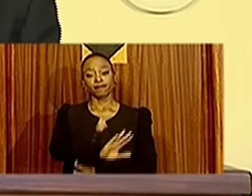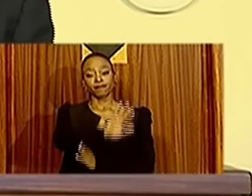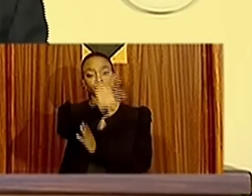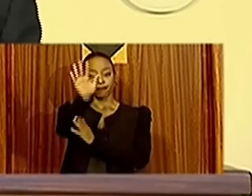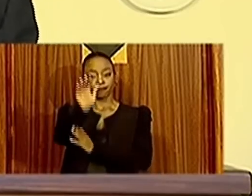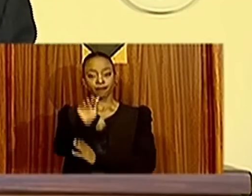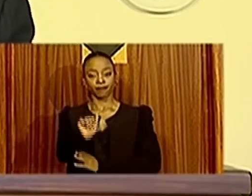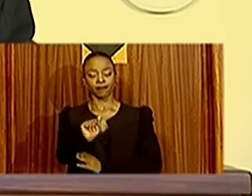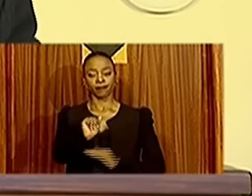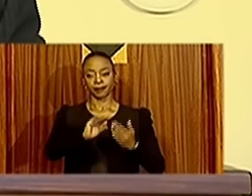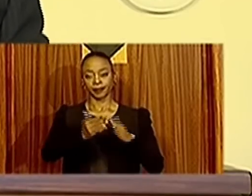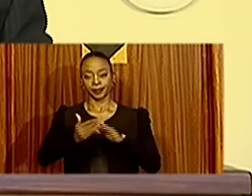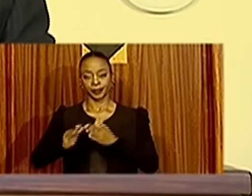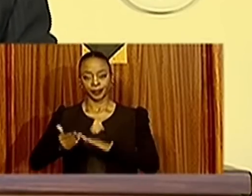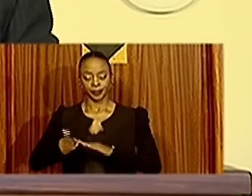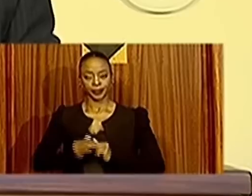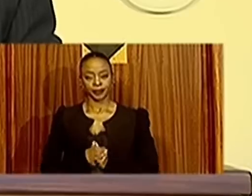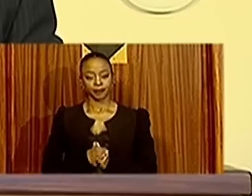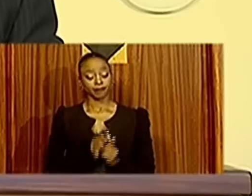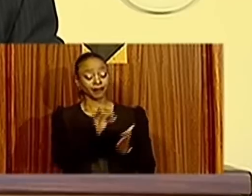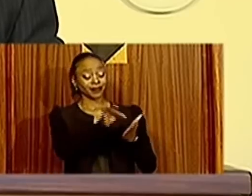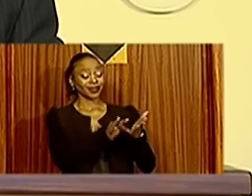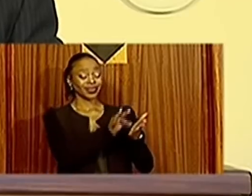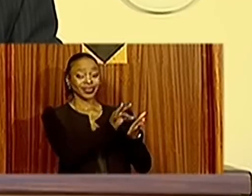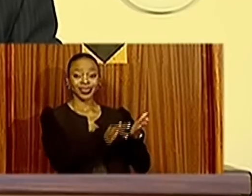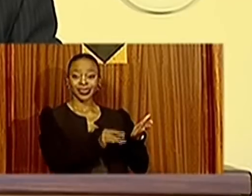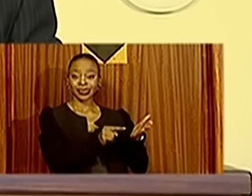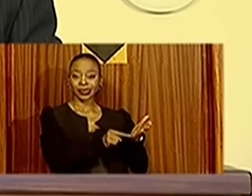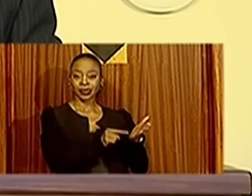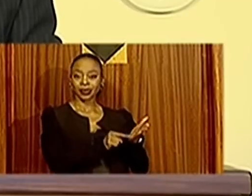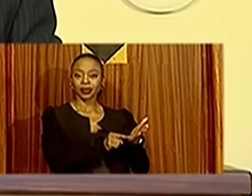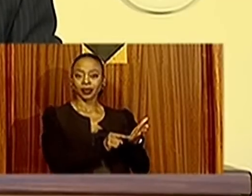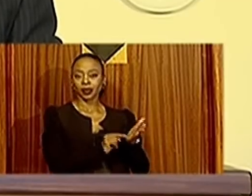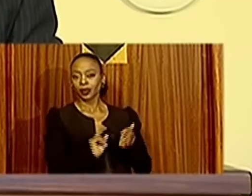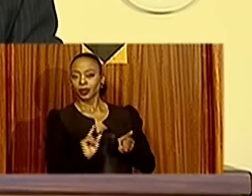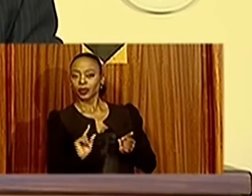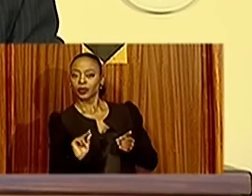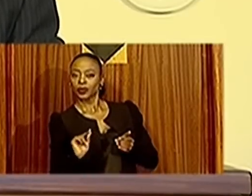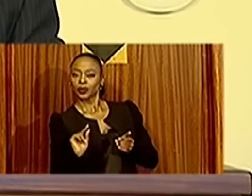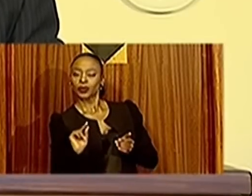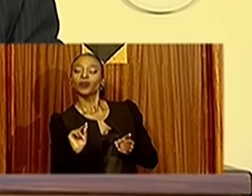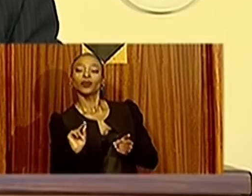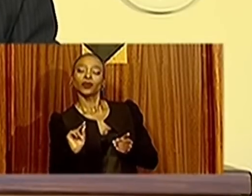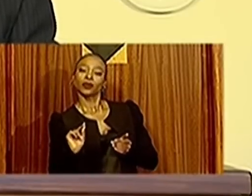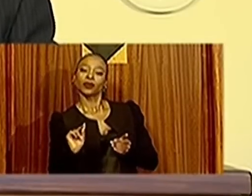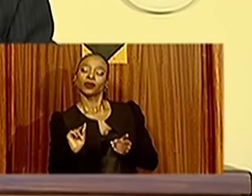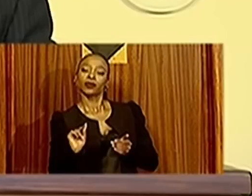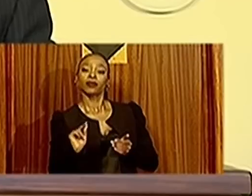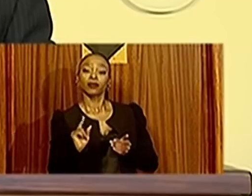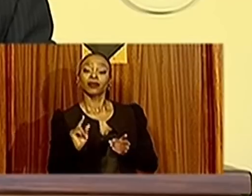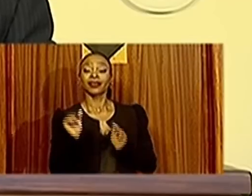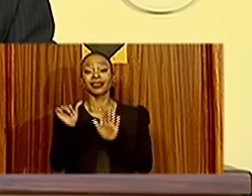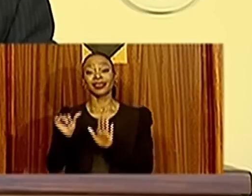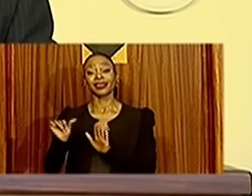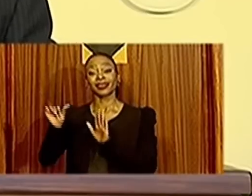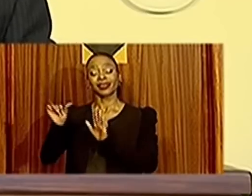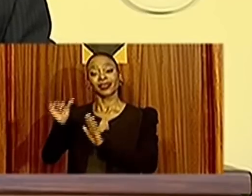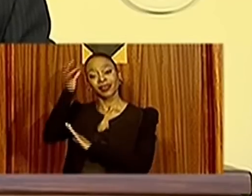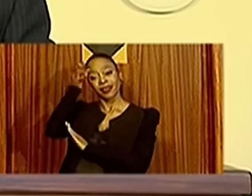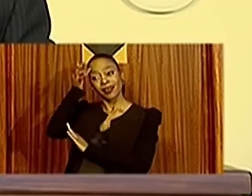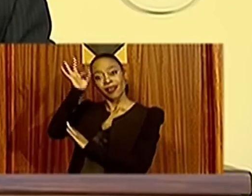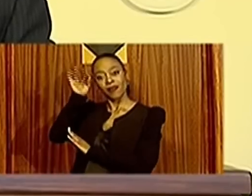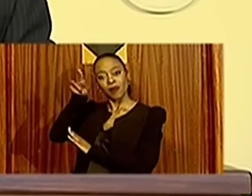Africans, this election brings to a close the 6th administration of our